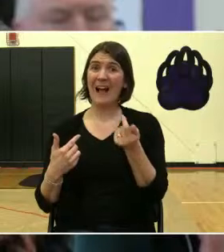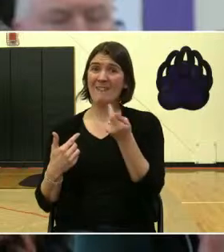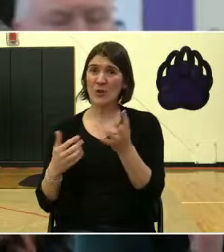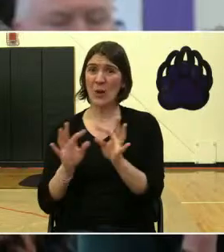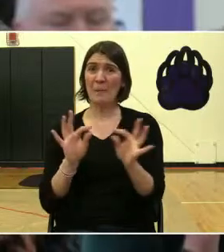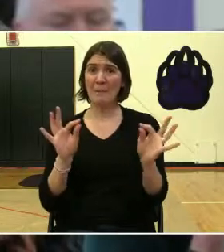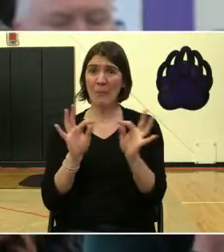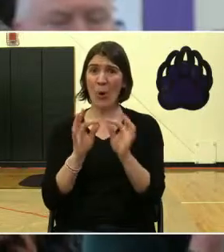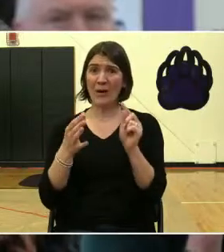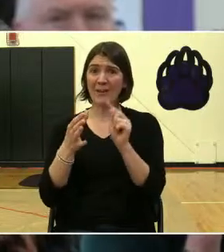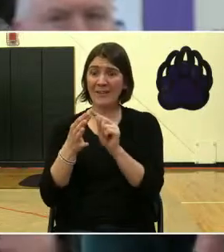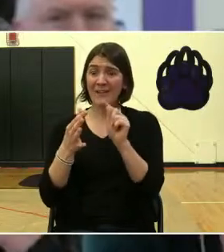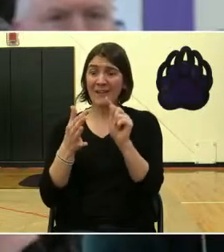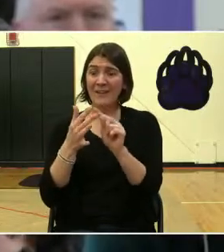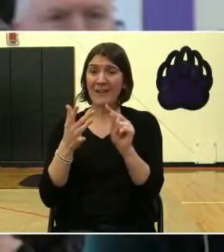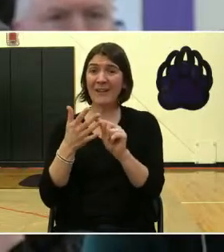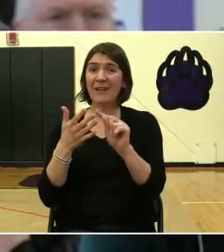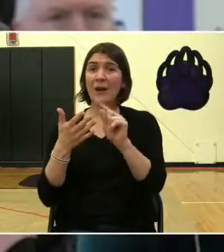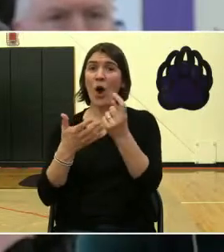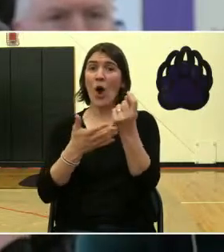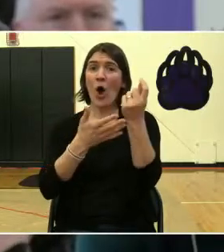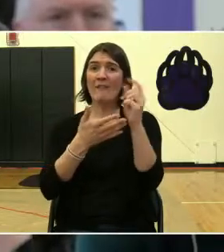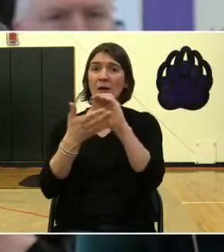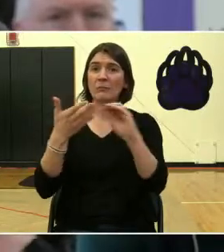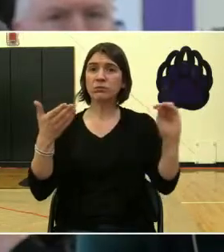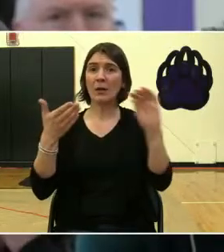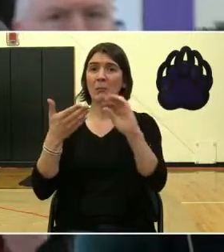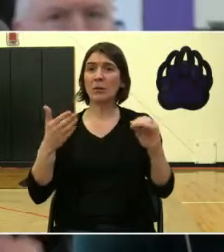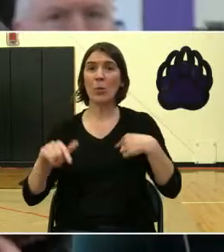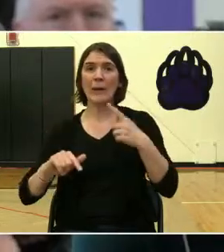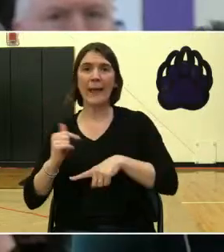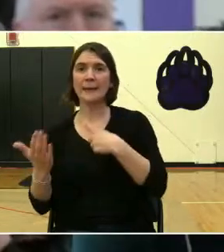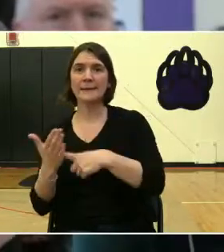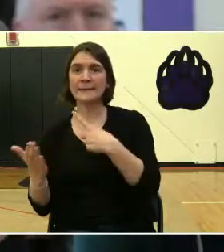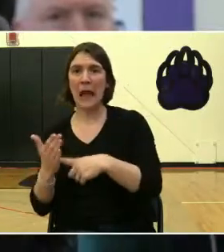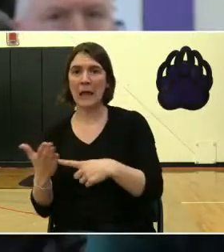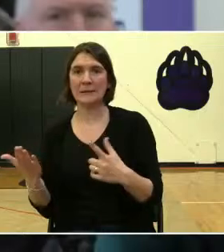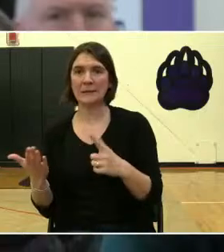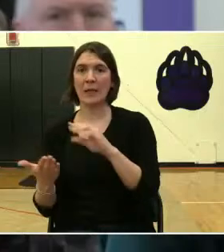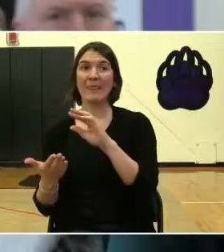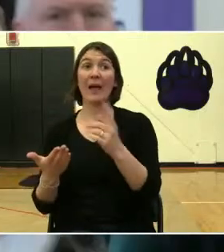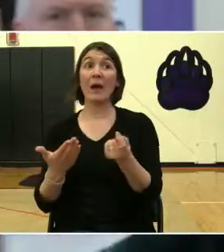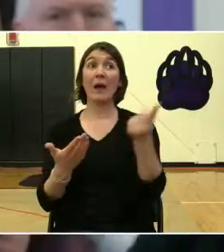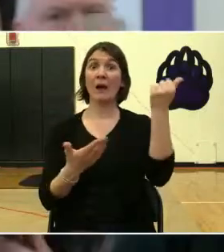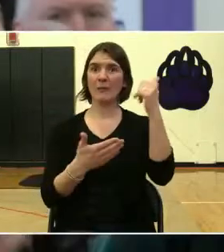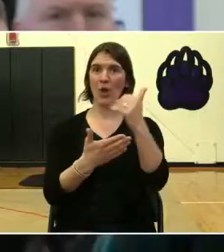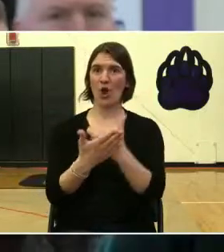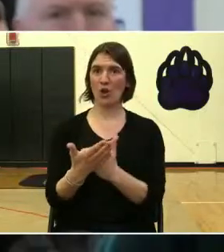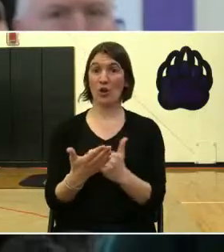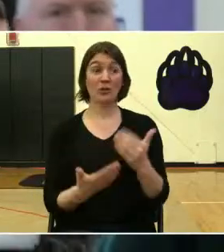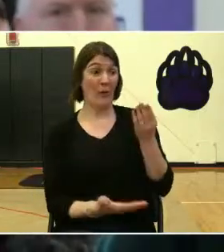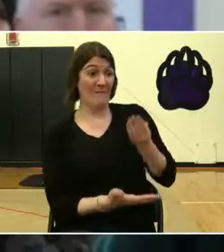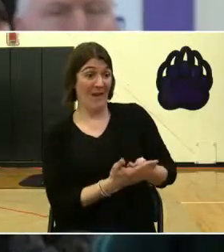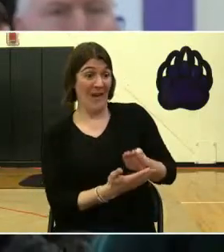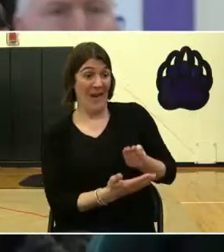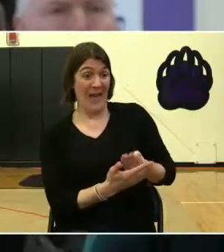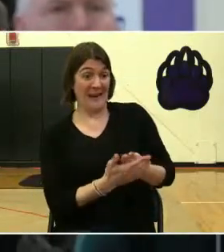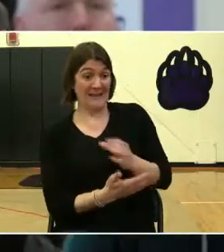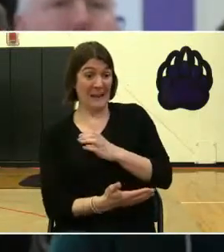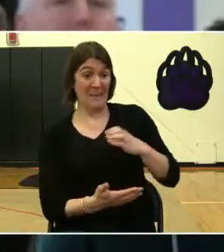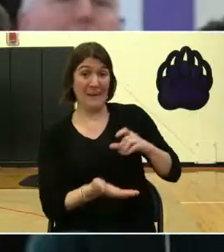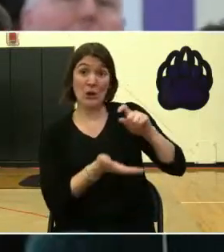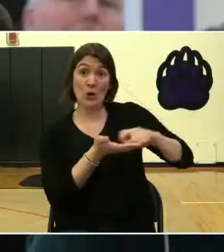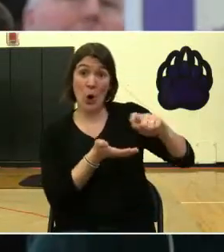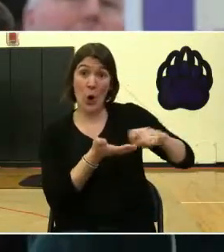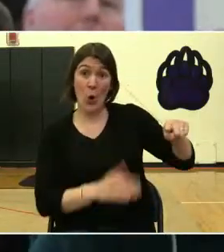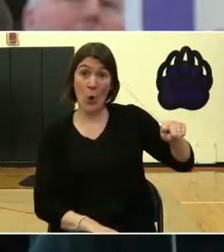important items that have been taken off the table for us to discuss one of them in the finance um committee